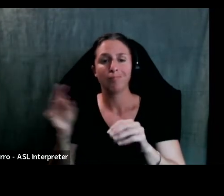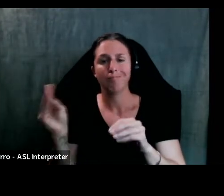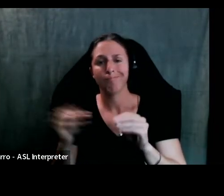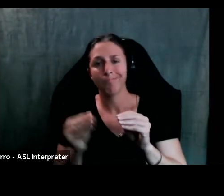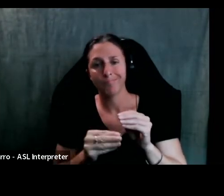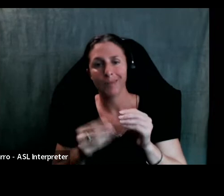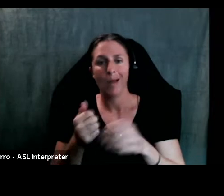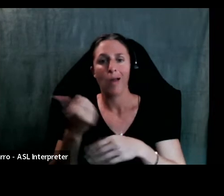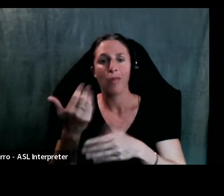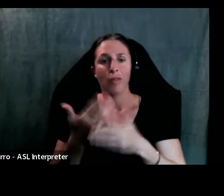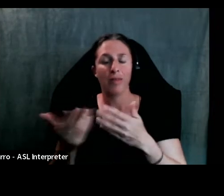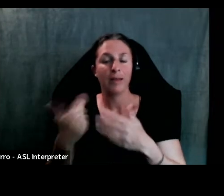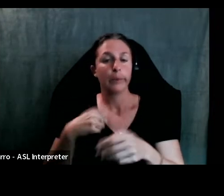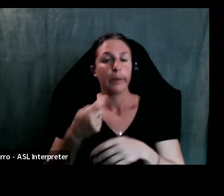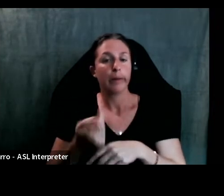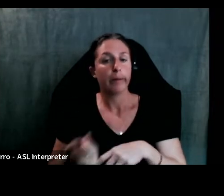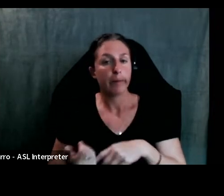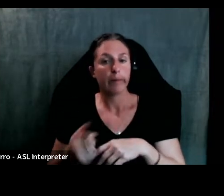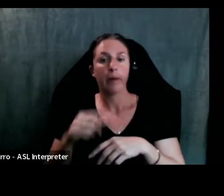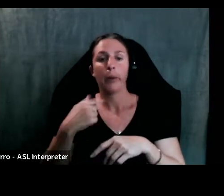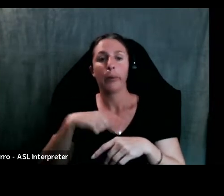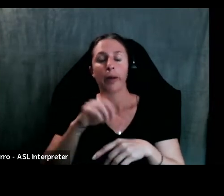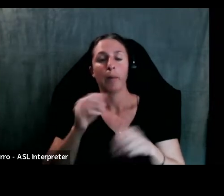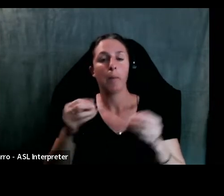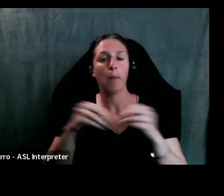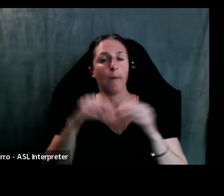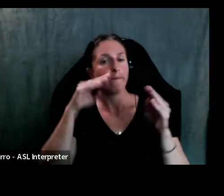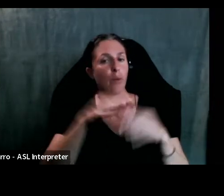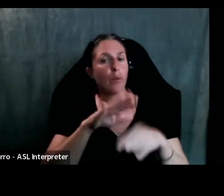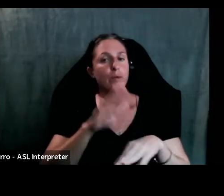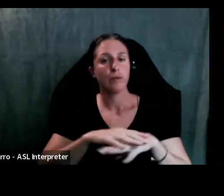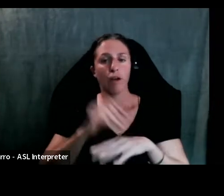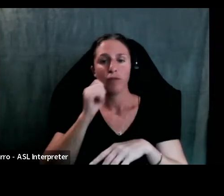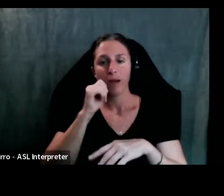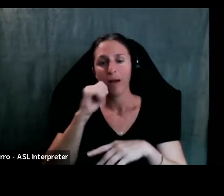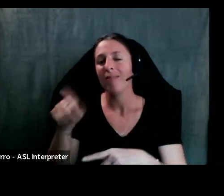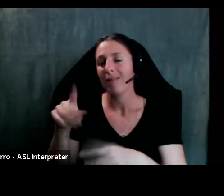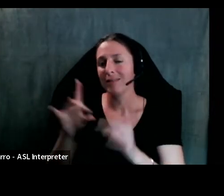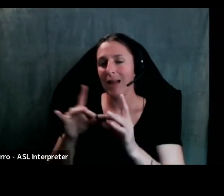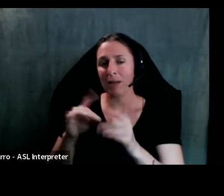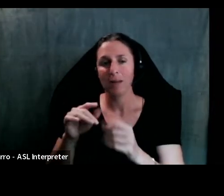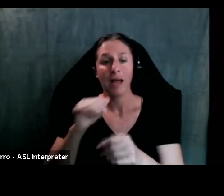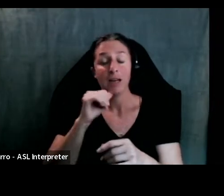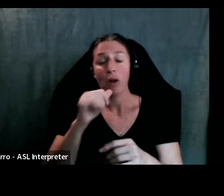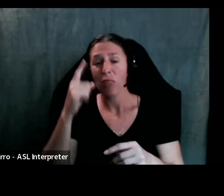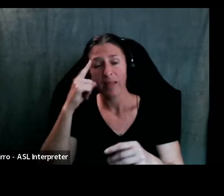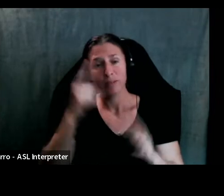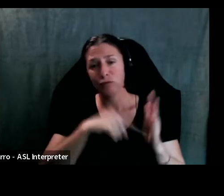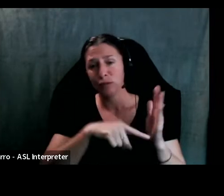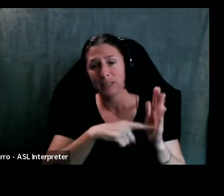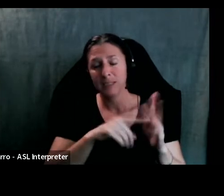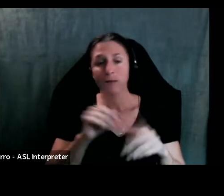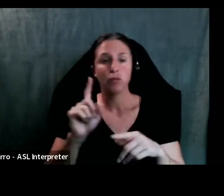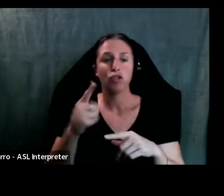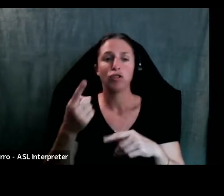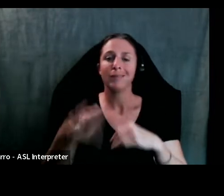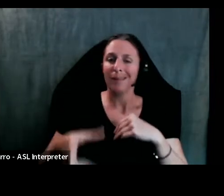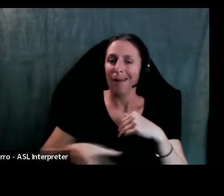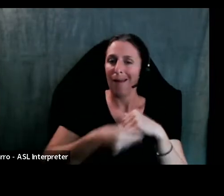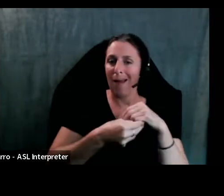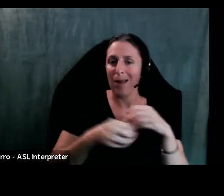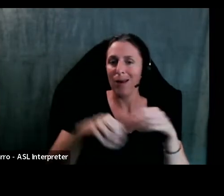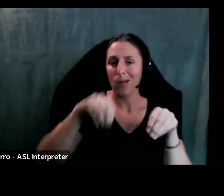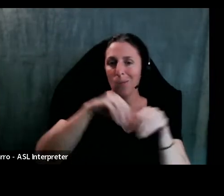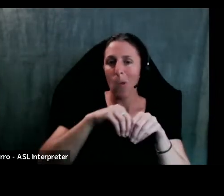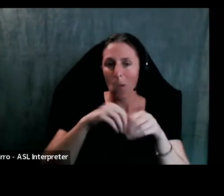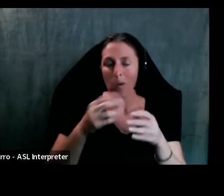we were excluding because we were more focused on Okay, race. and that's what that comment was probably. Yeah, I about, don't think it was a yeah, criticism. I right. think it was Adding in let's do something more, let's more. expand it, Got